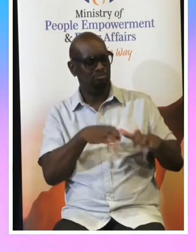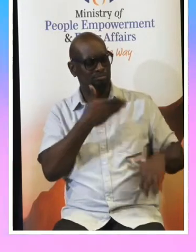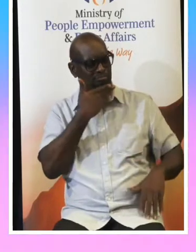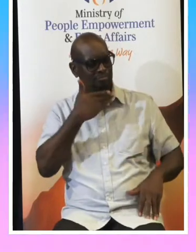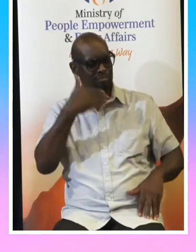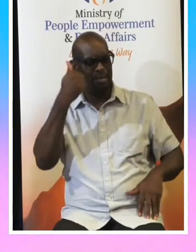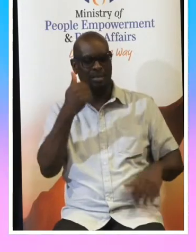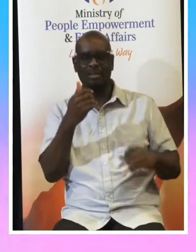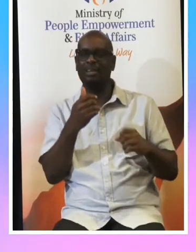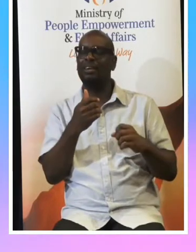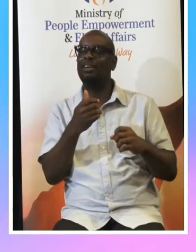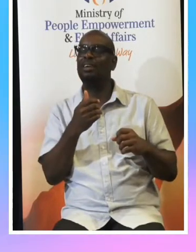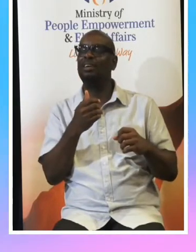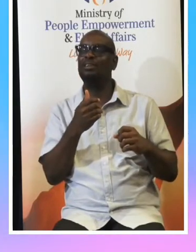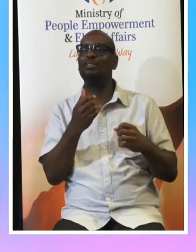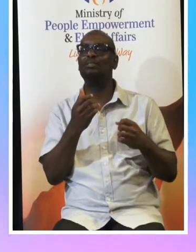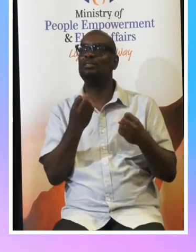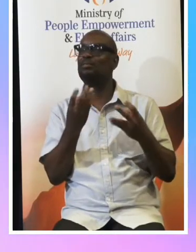close